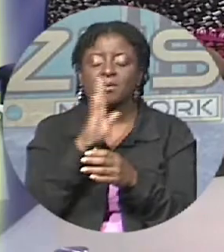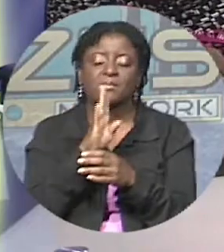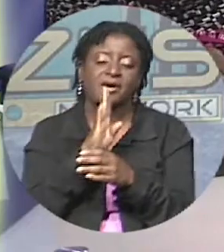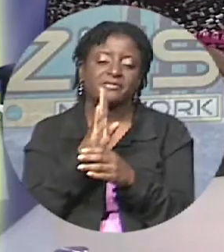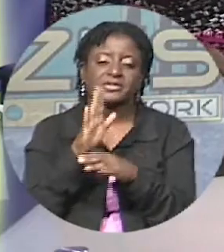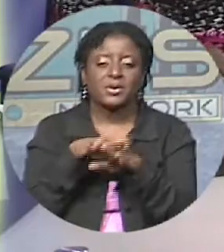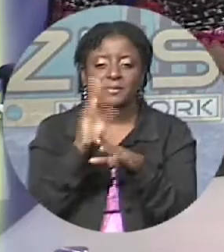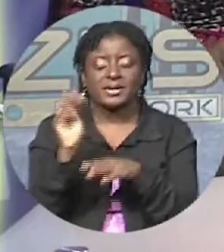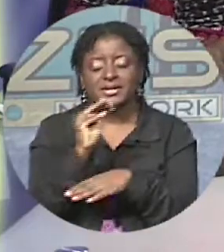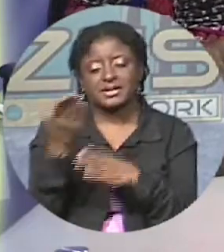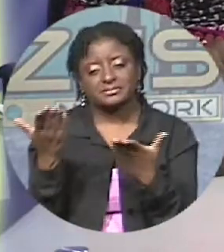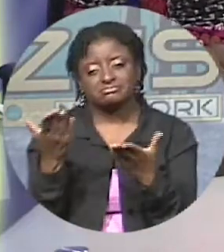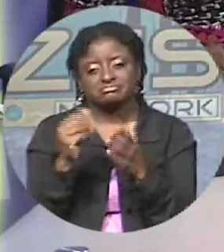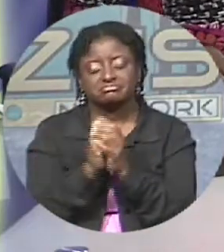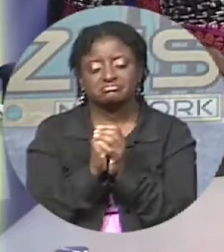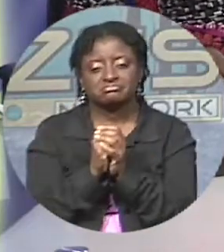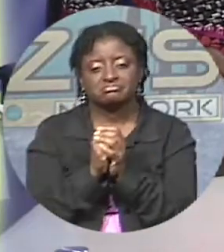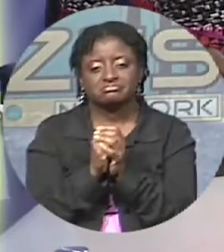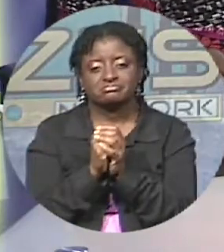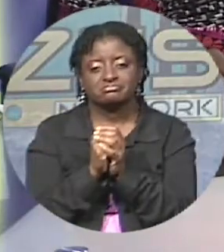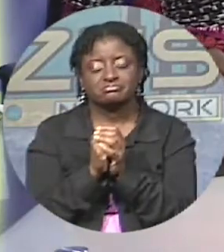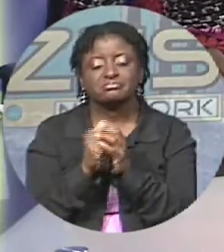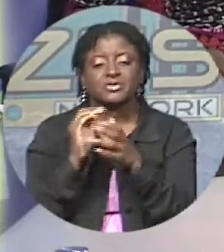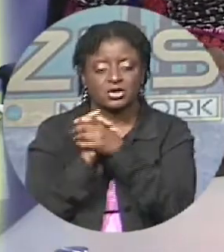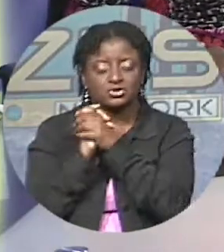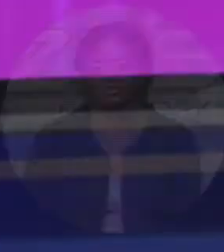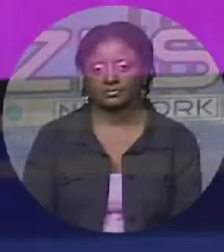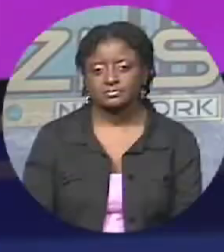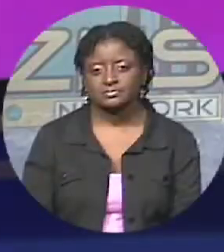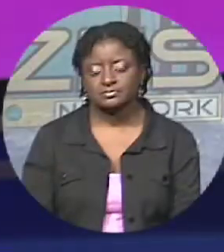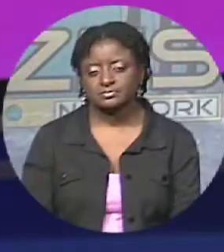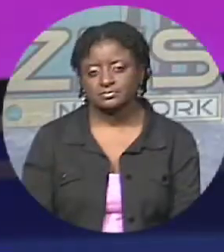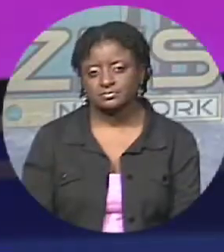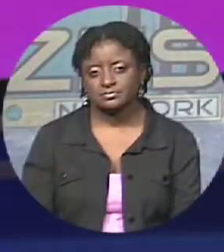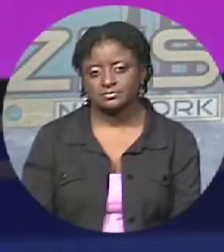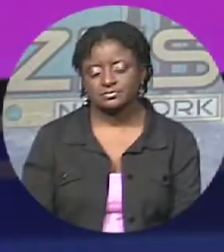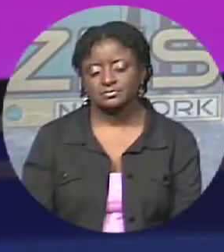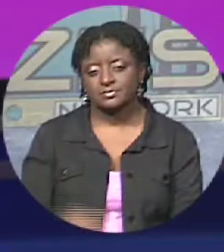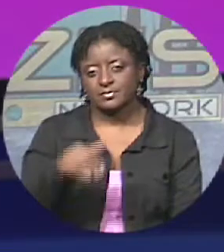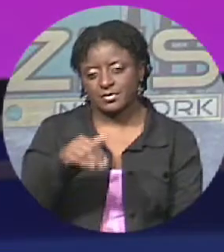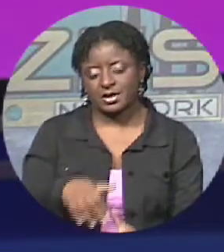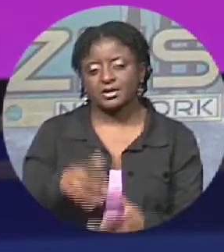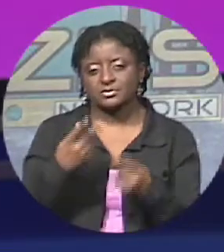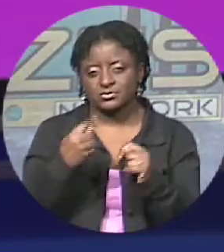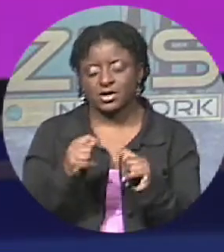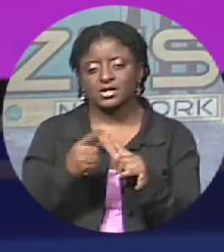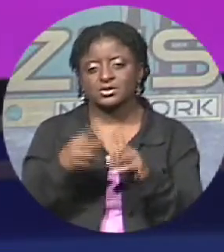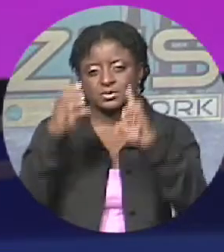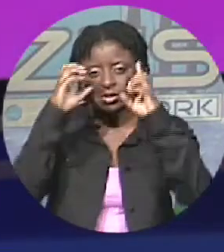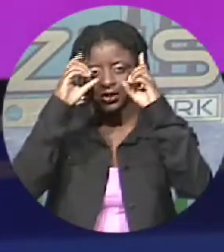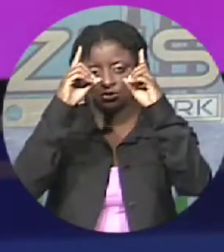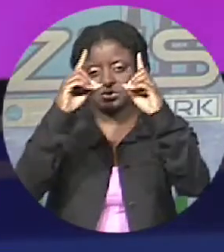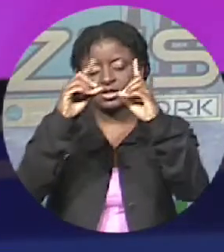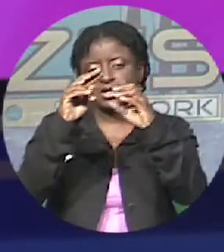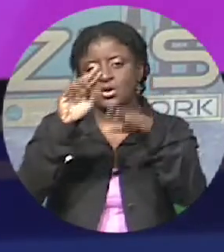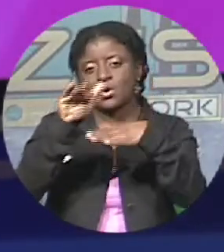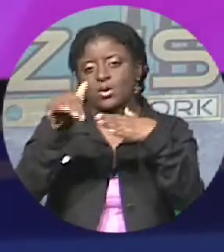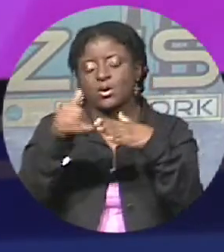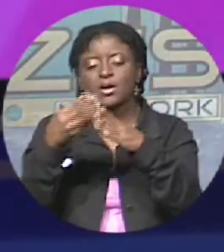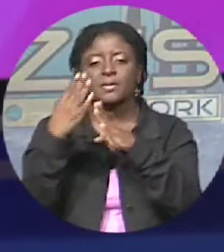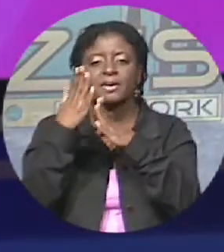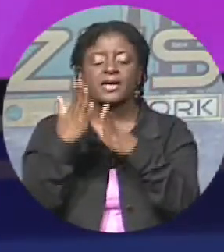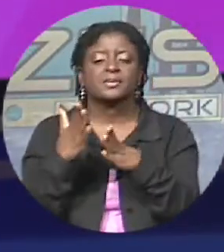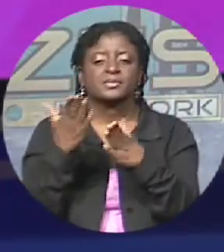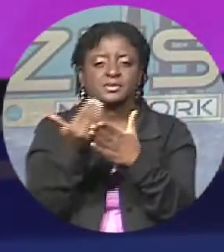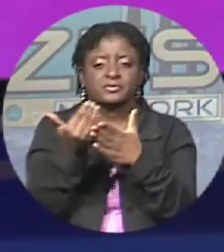Bummer. Congratulations. She would share. Yeah, congratulations. In its push to educate all Bahamians before a new date is set